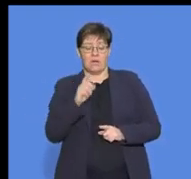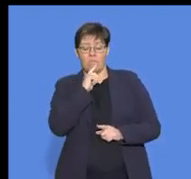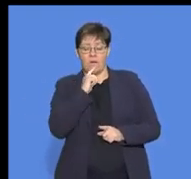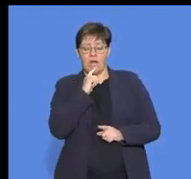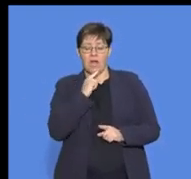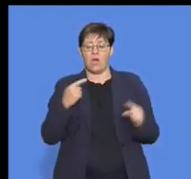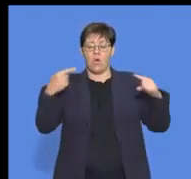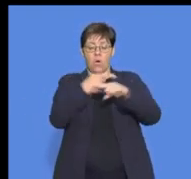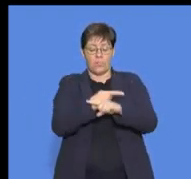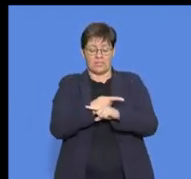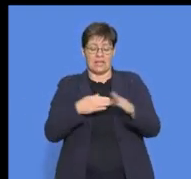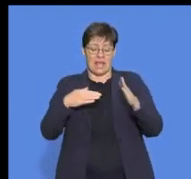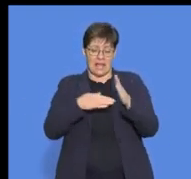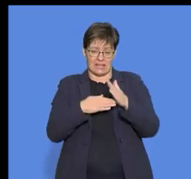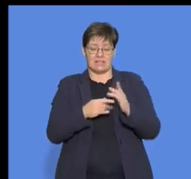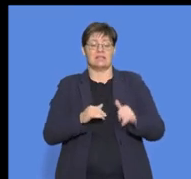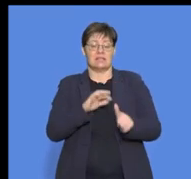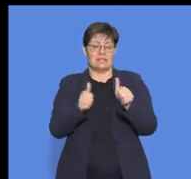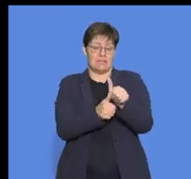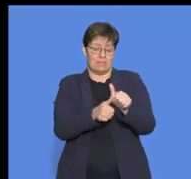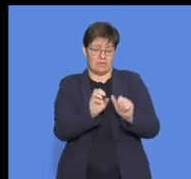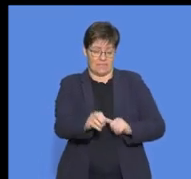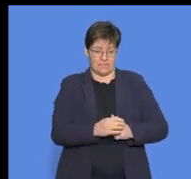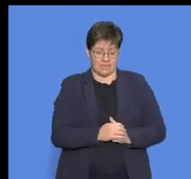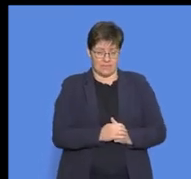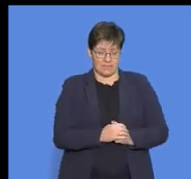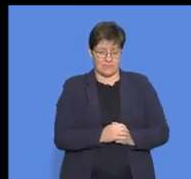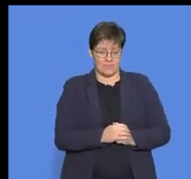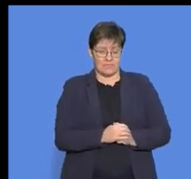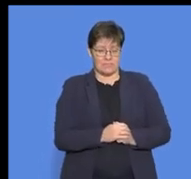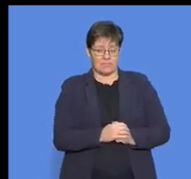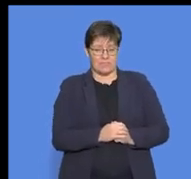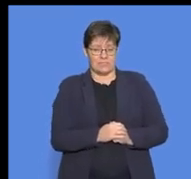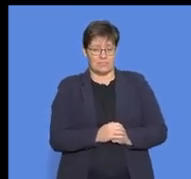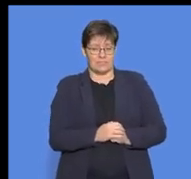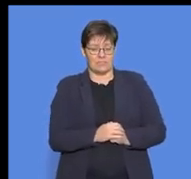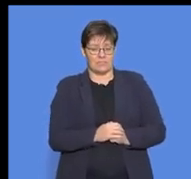proved that the opposite angles are indeed supplementary.